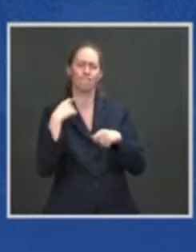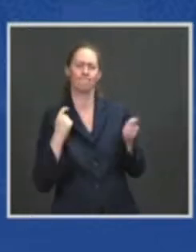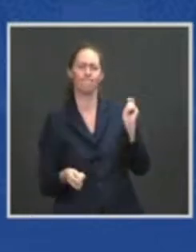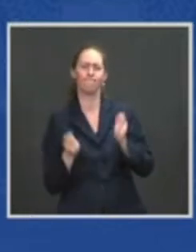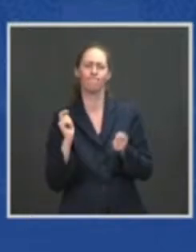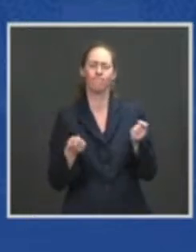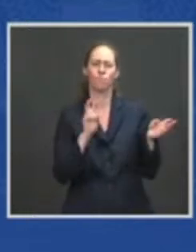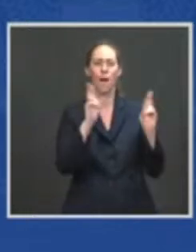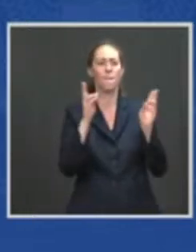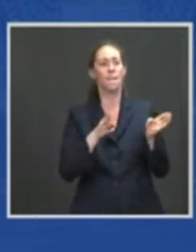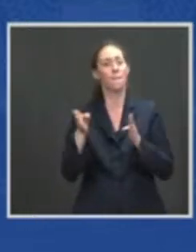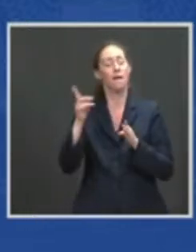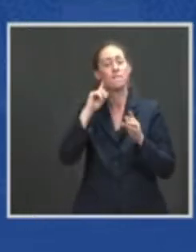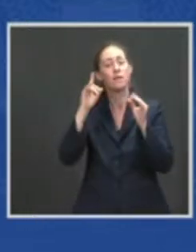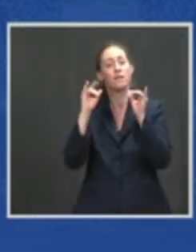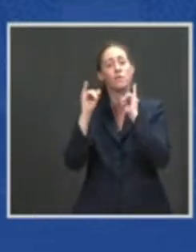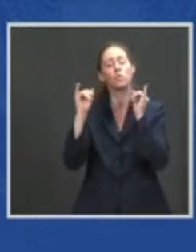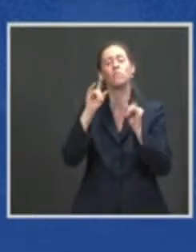that.